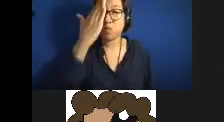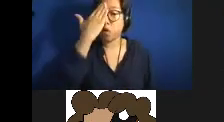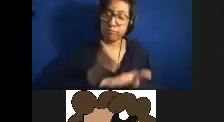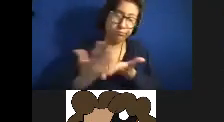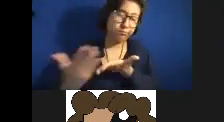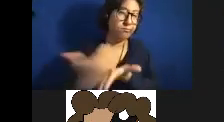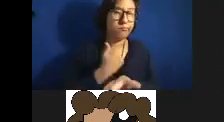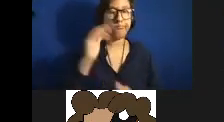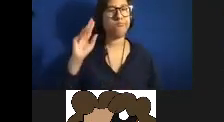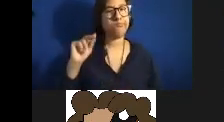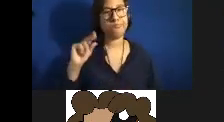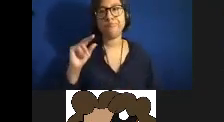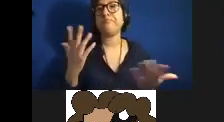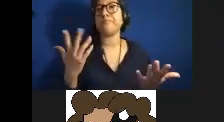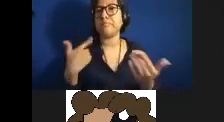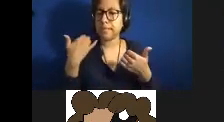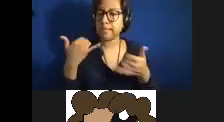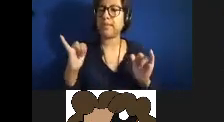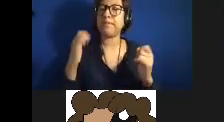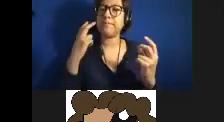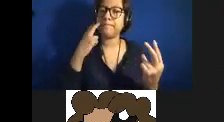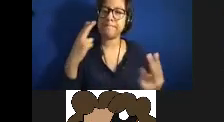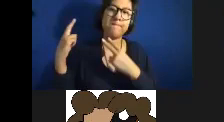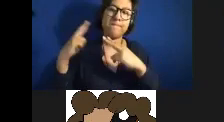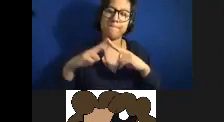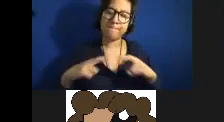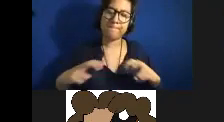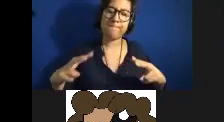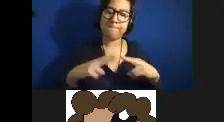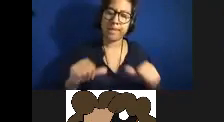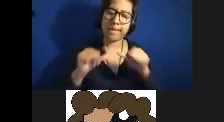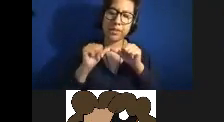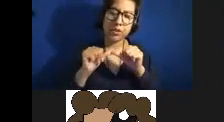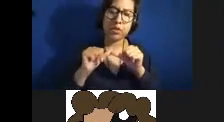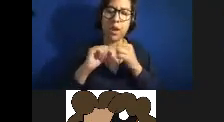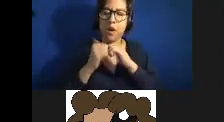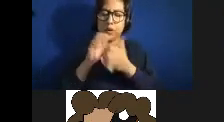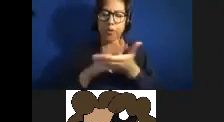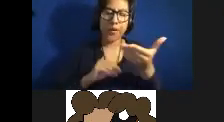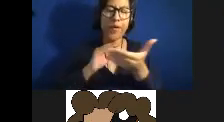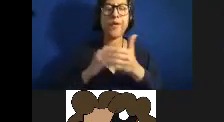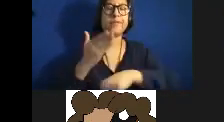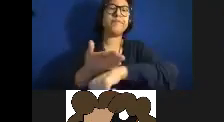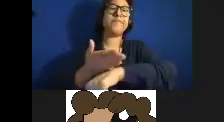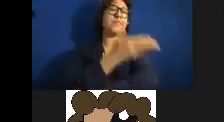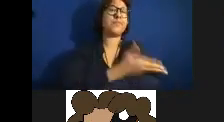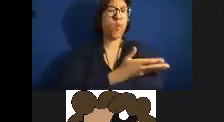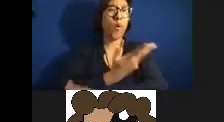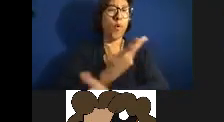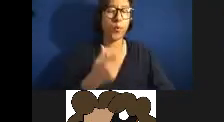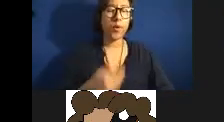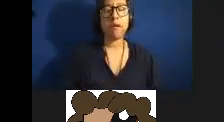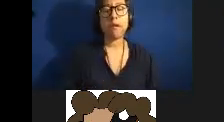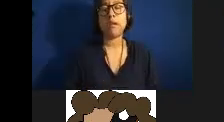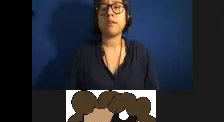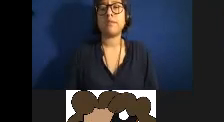just continue to be in a reflective stance, continuing to try and learn and grow. But the